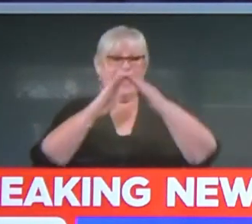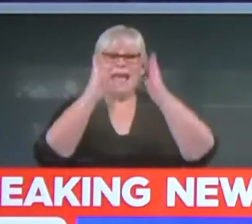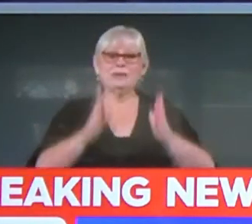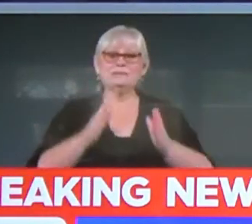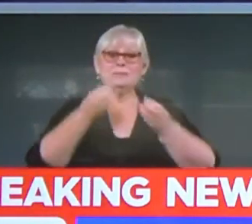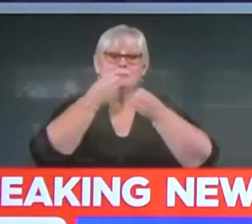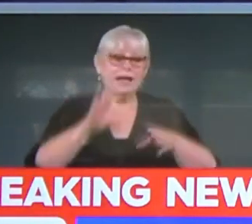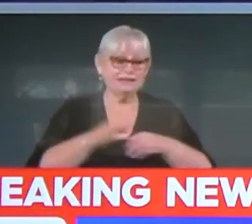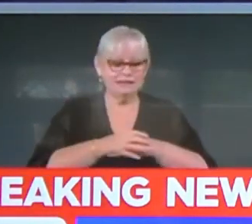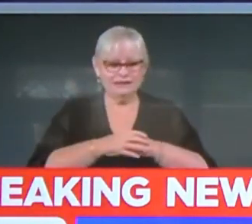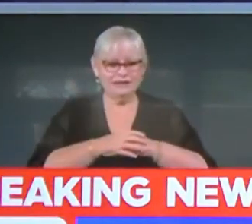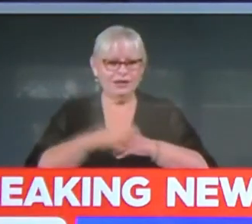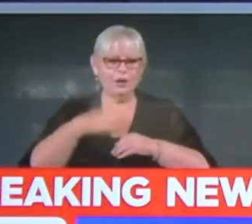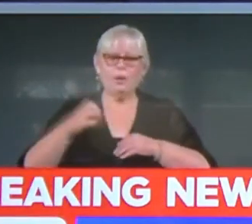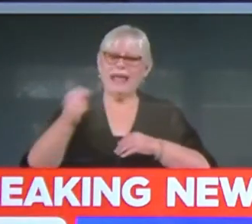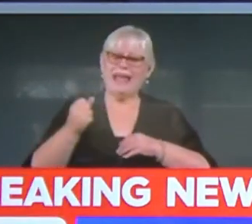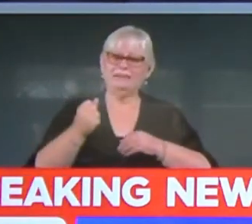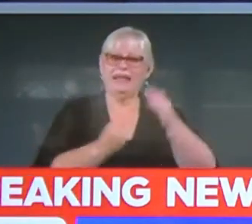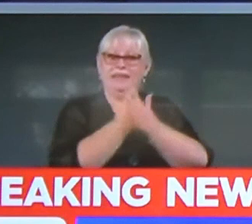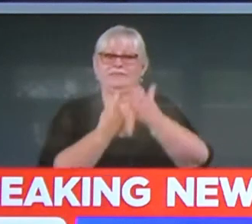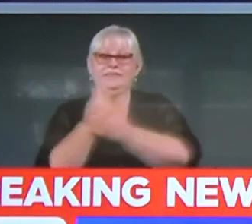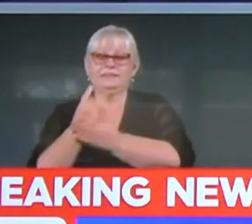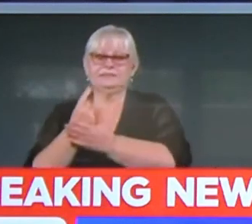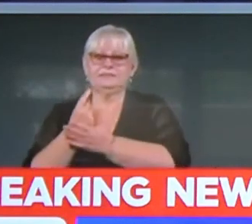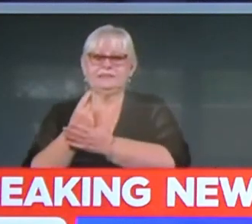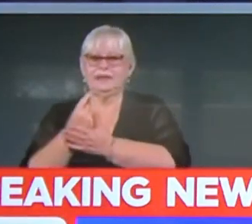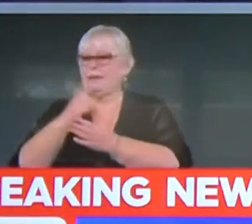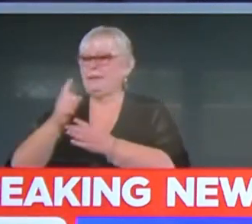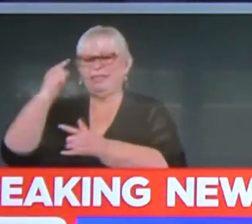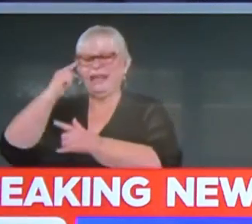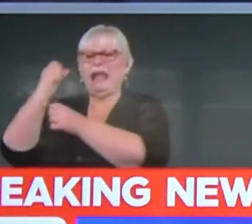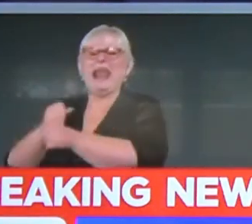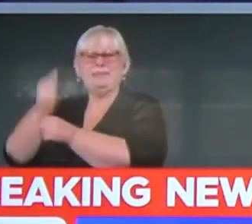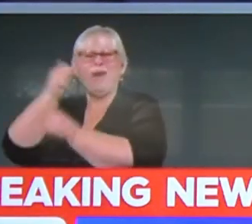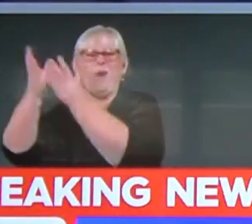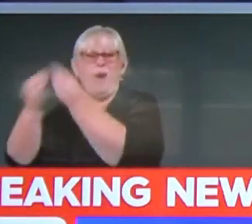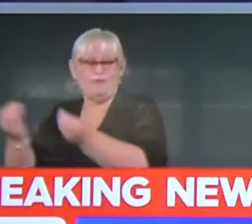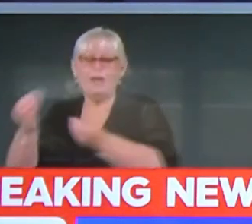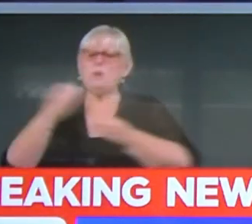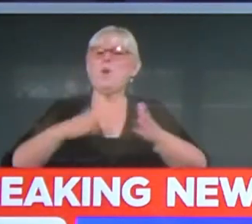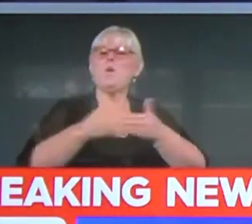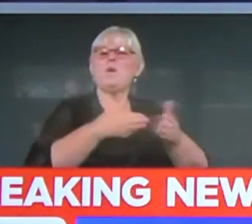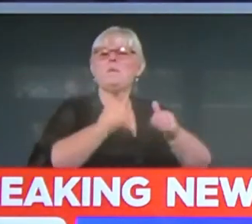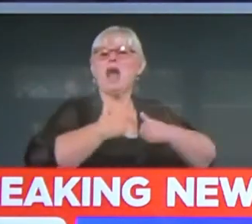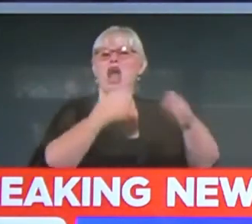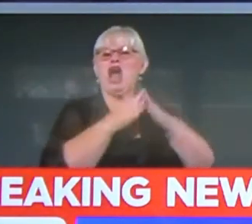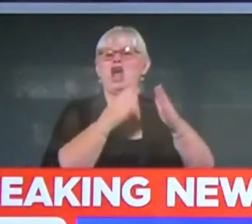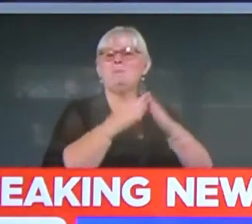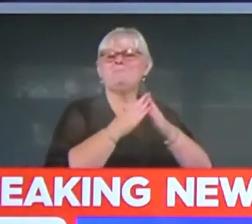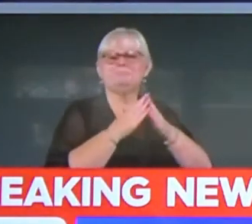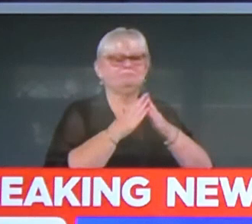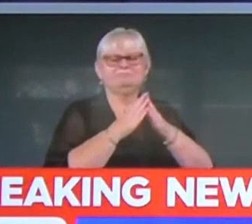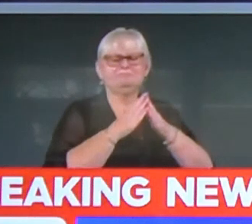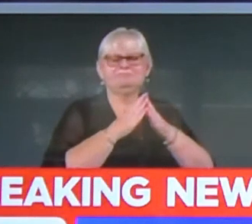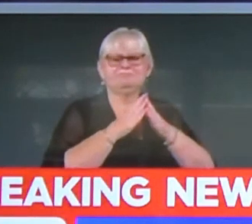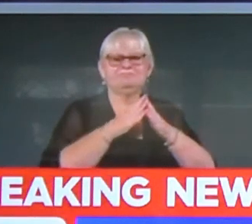wants to now have the social events, not at clubs and venues like that, but to organise a party at someone's home. The